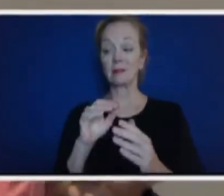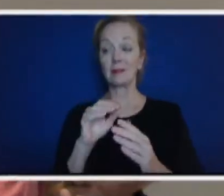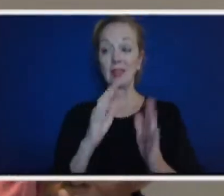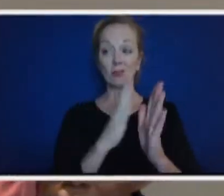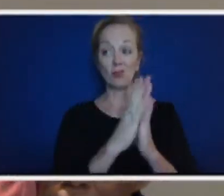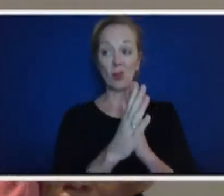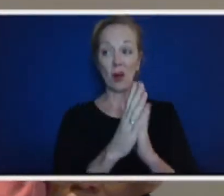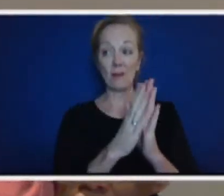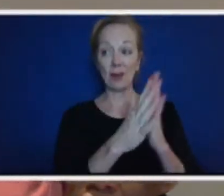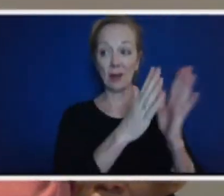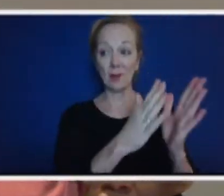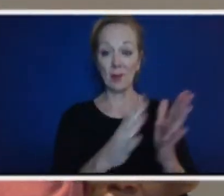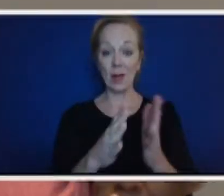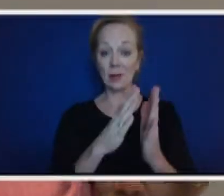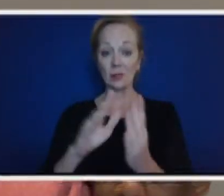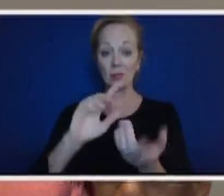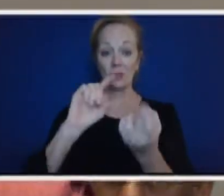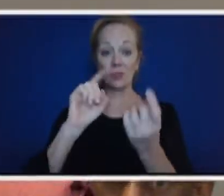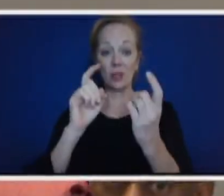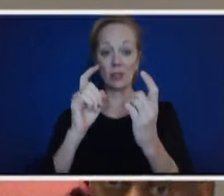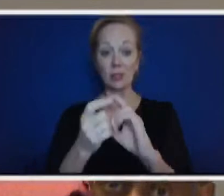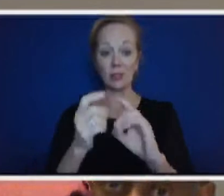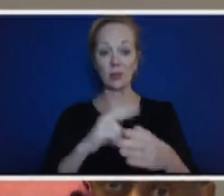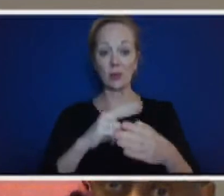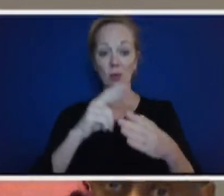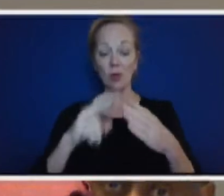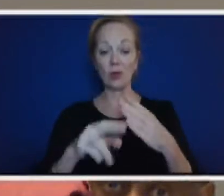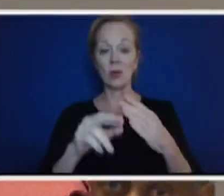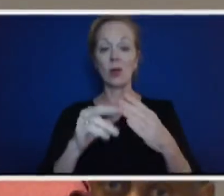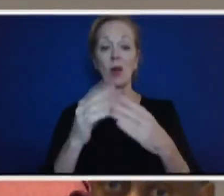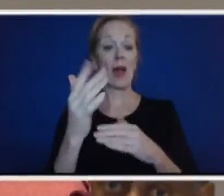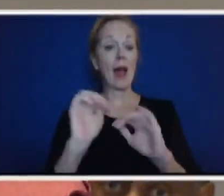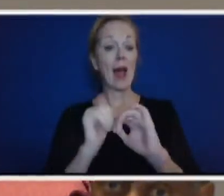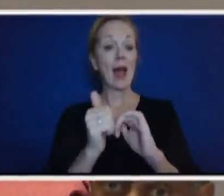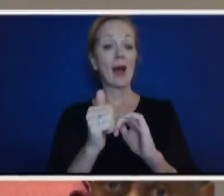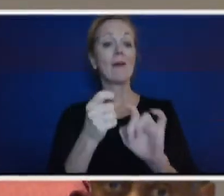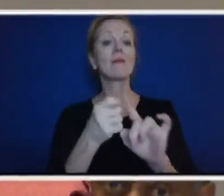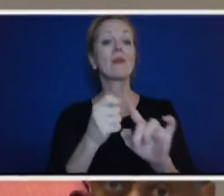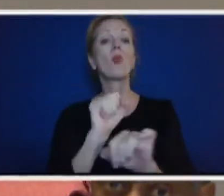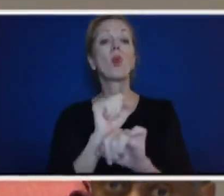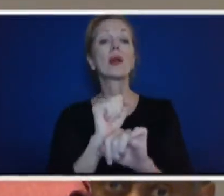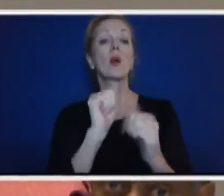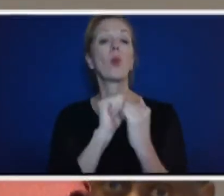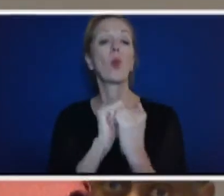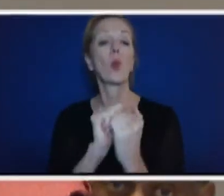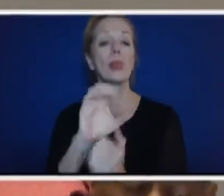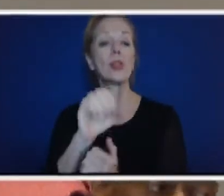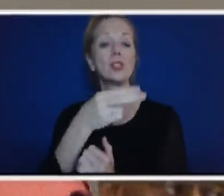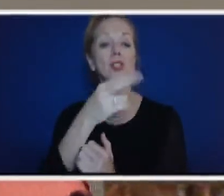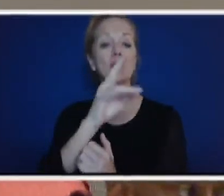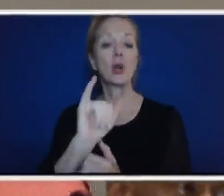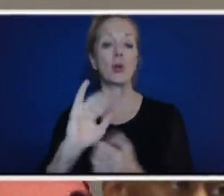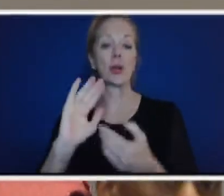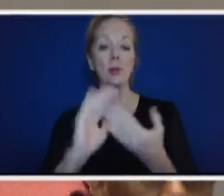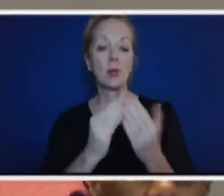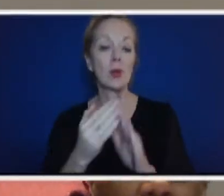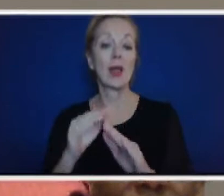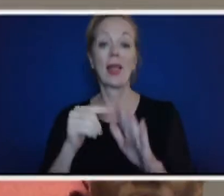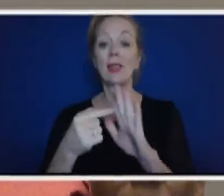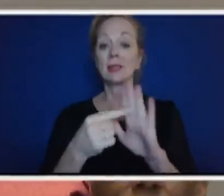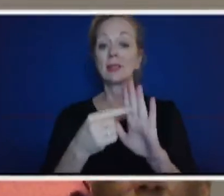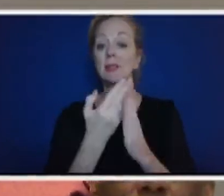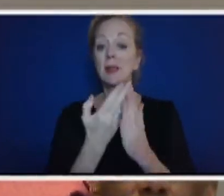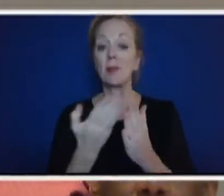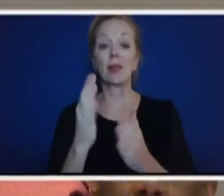changes came about from working with the Cherry community. So this is something that the Cherry community